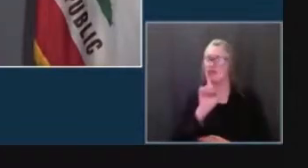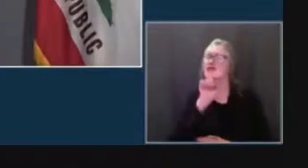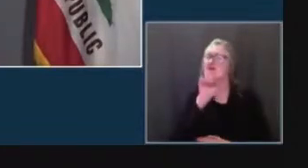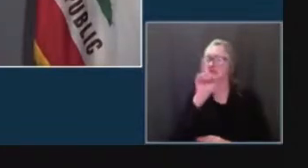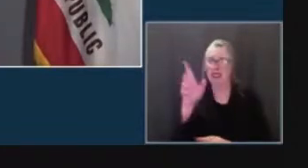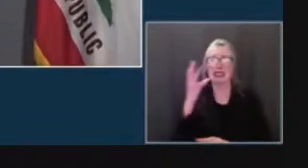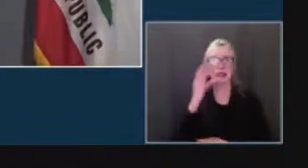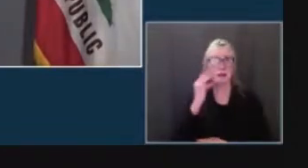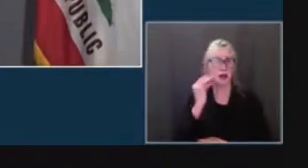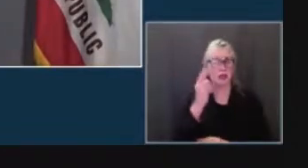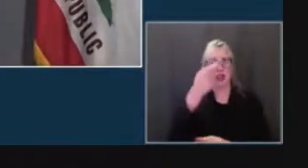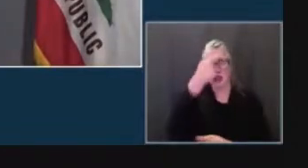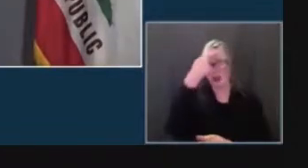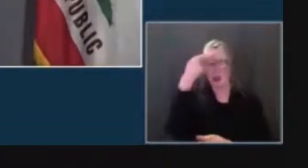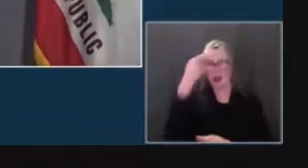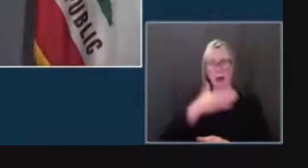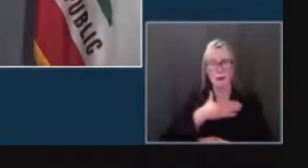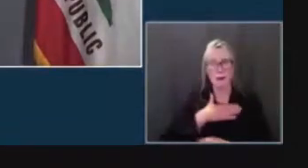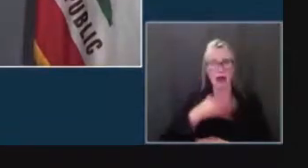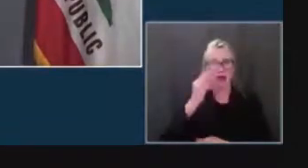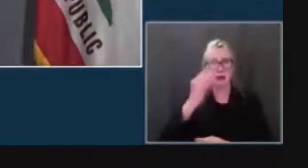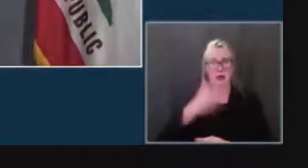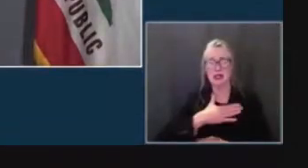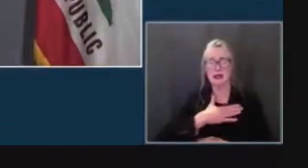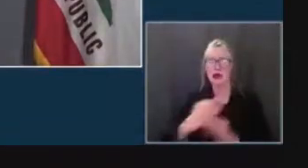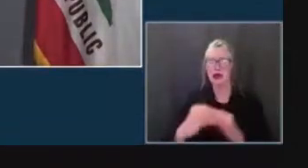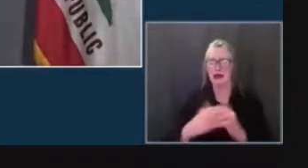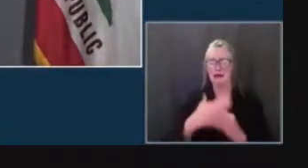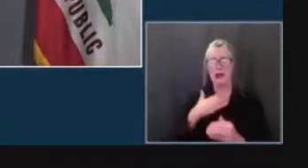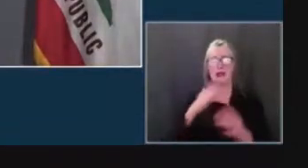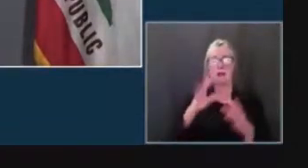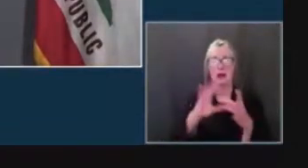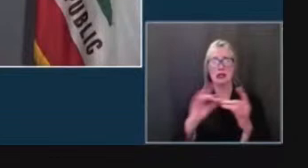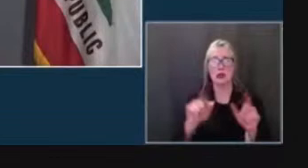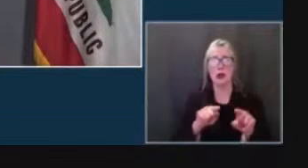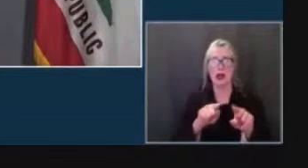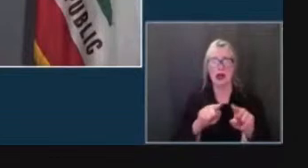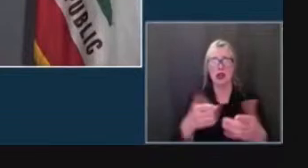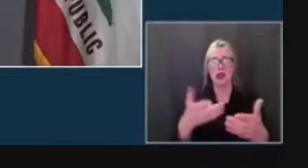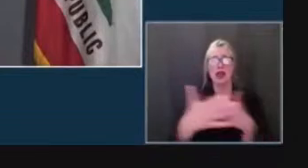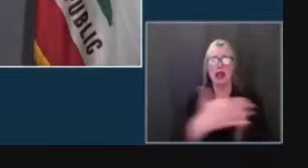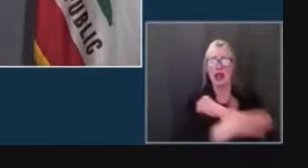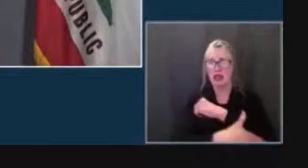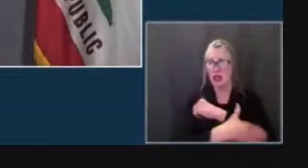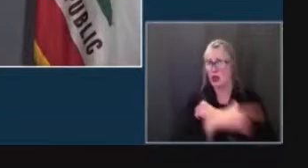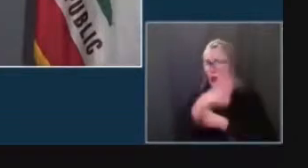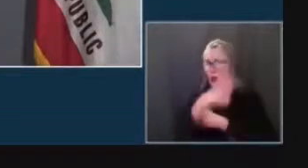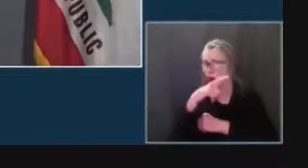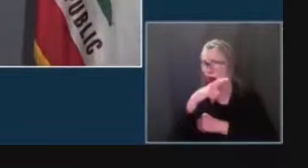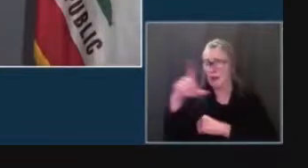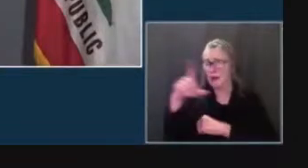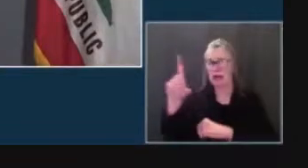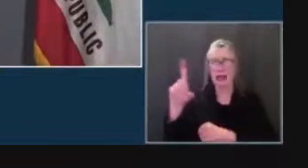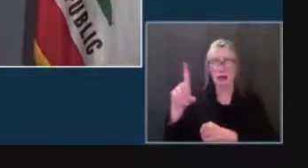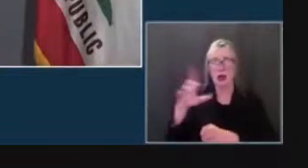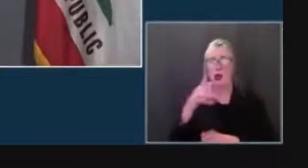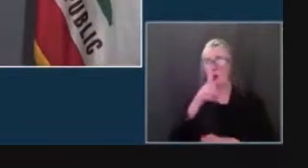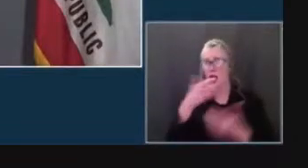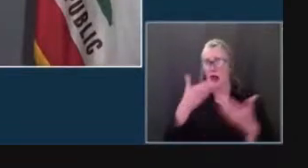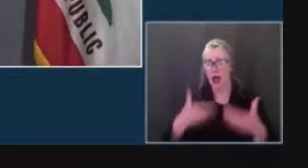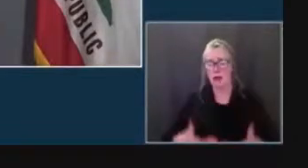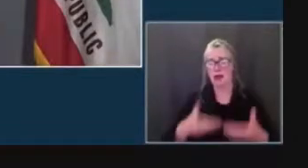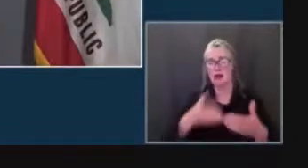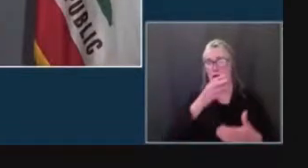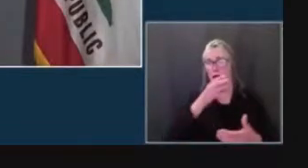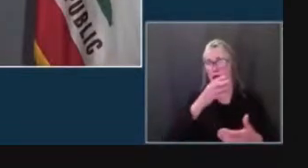my experiences have influenced my personal story in this country, who I am as a Democrat, who I am as a mother, and who I am as a